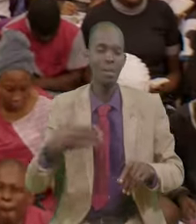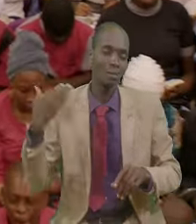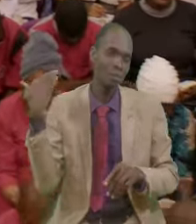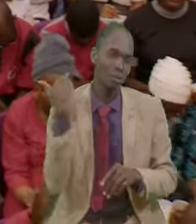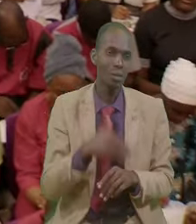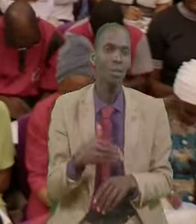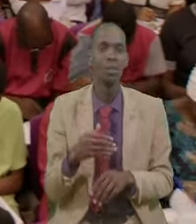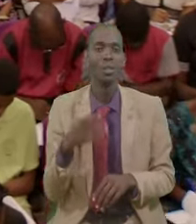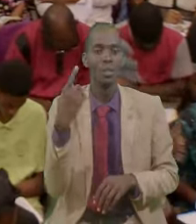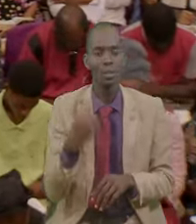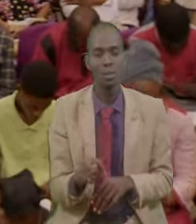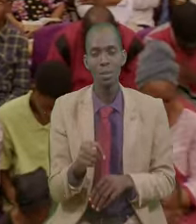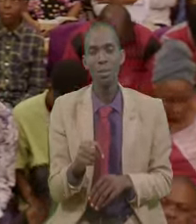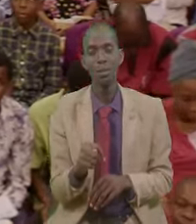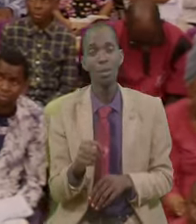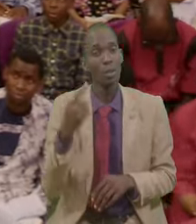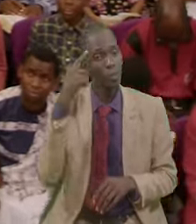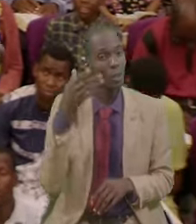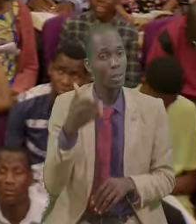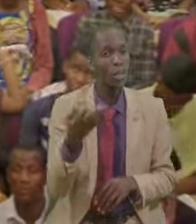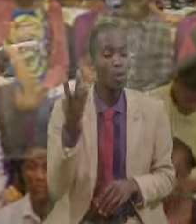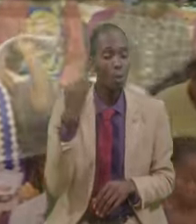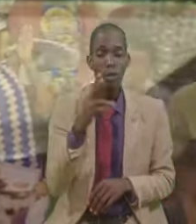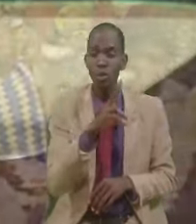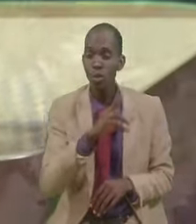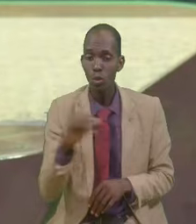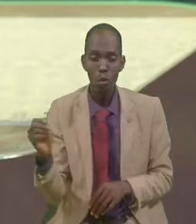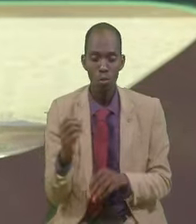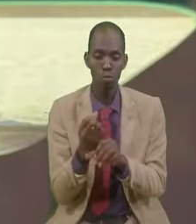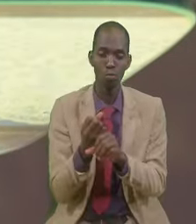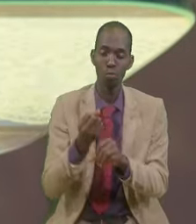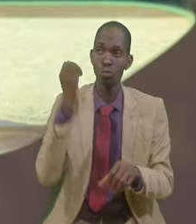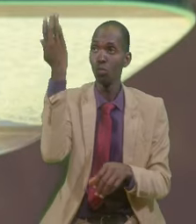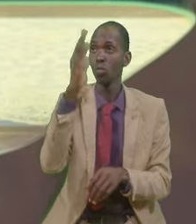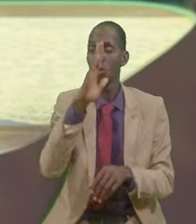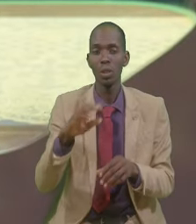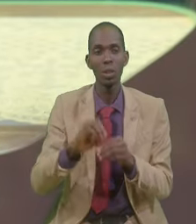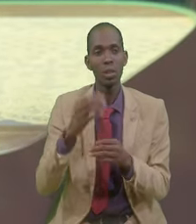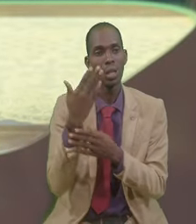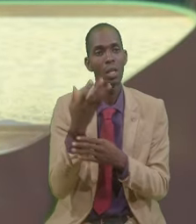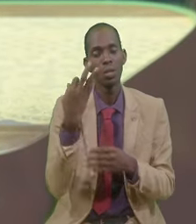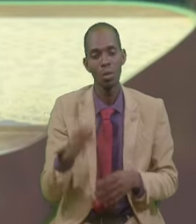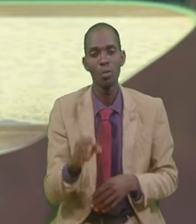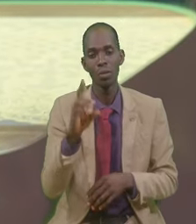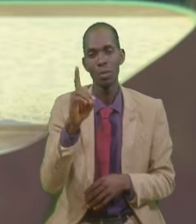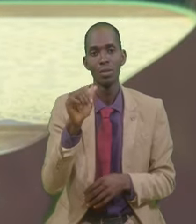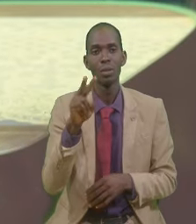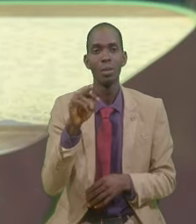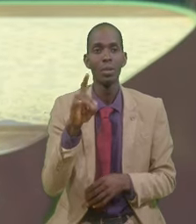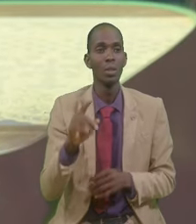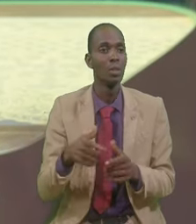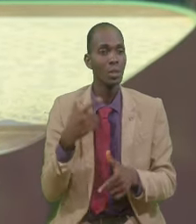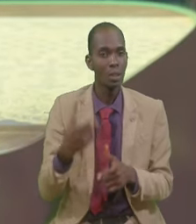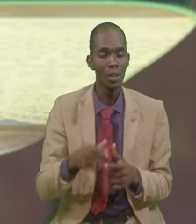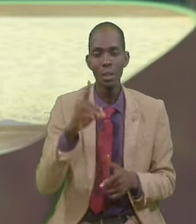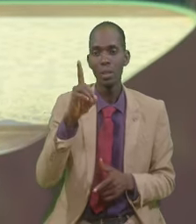there was no sword in the hand of David. Therefore, David ran. David ran. David